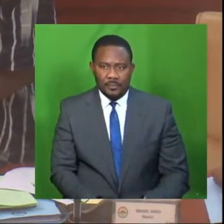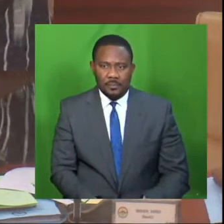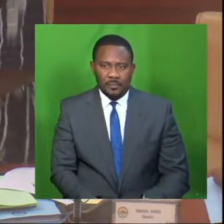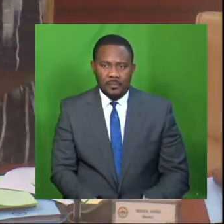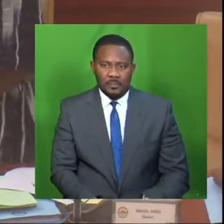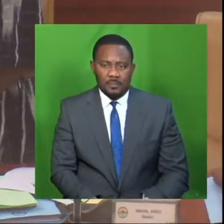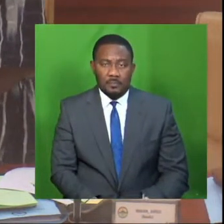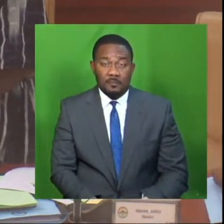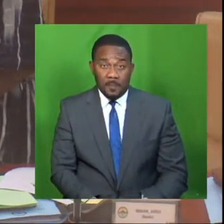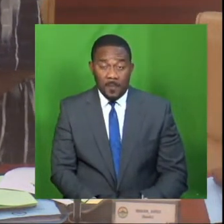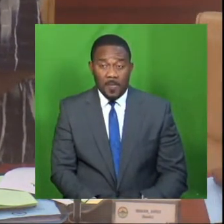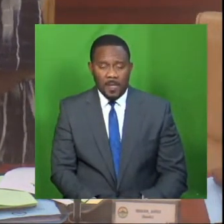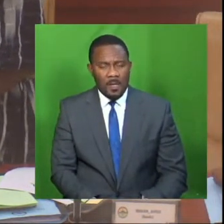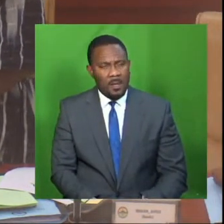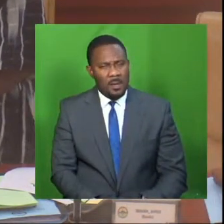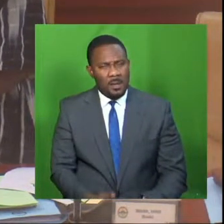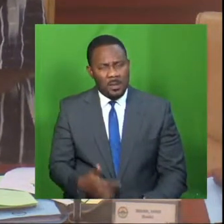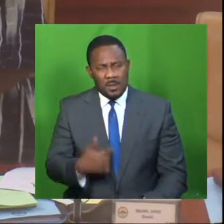and give directive. Number 3